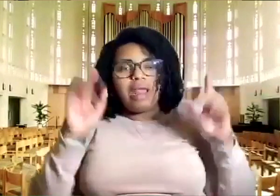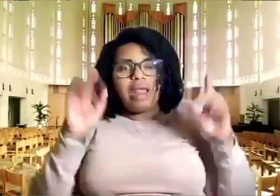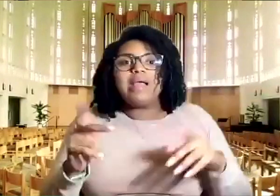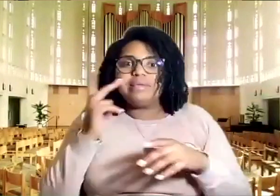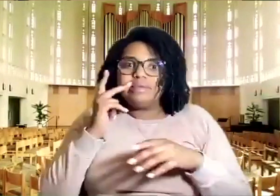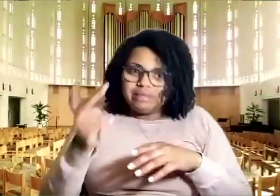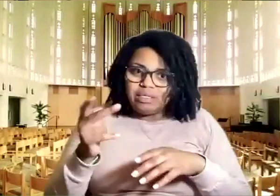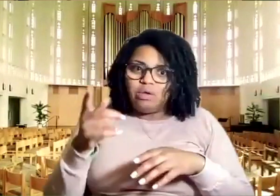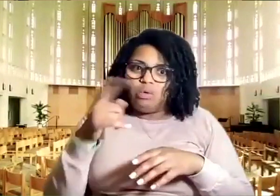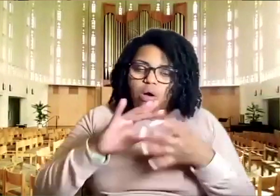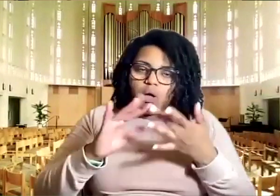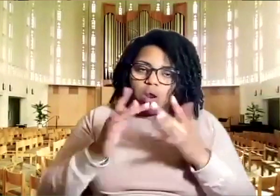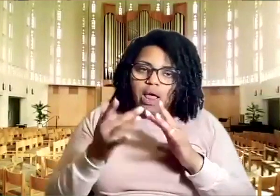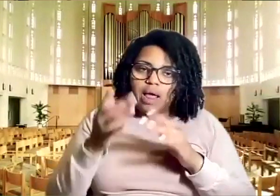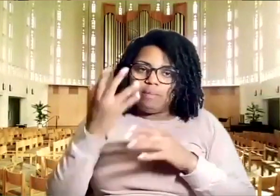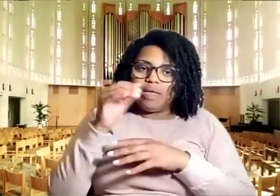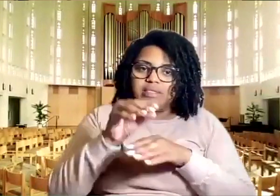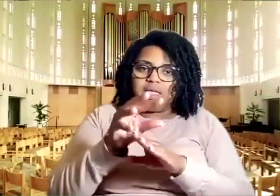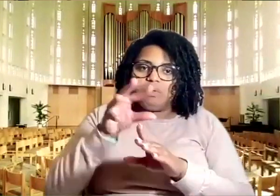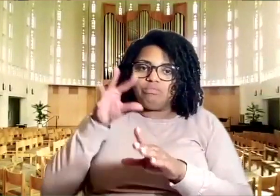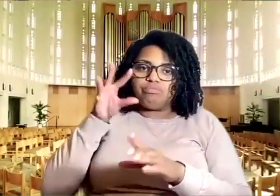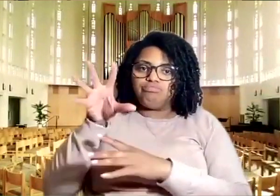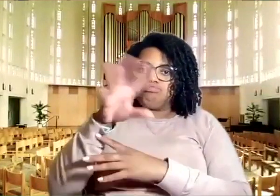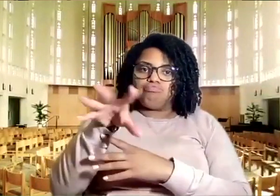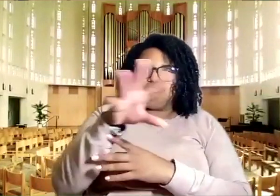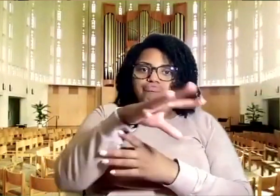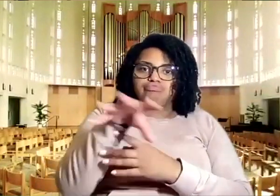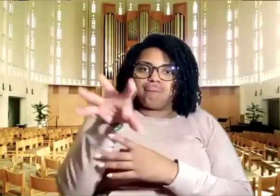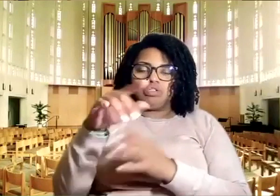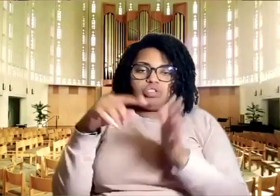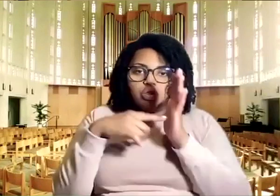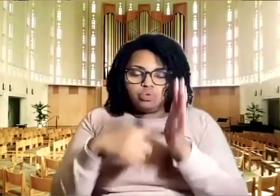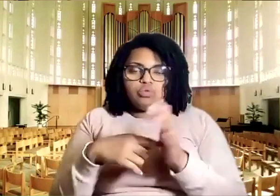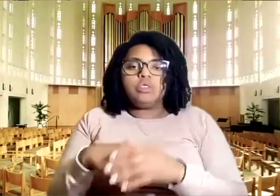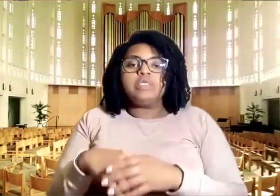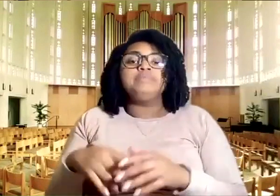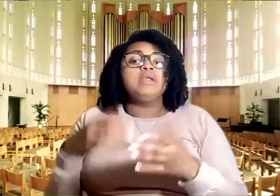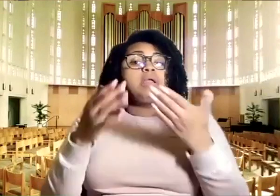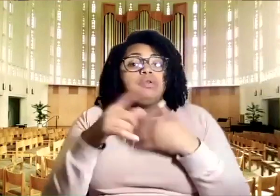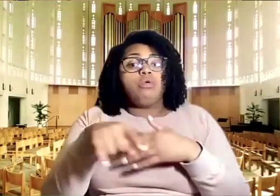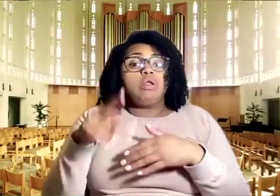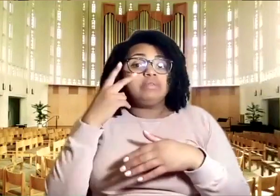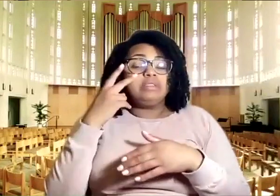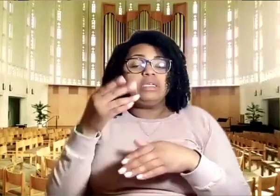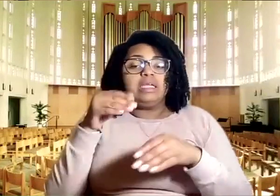you may have seen in the Herald this week the announcement that